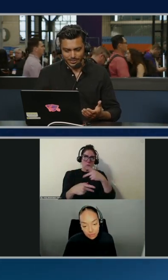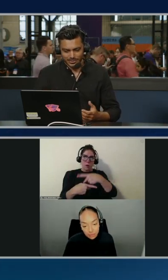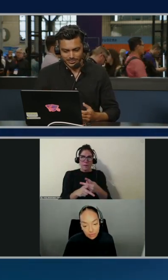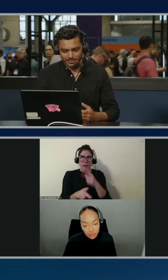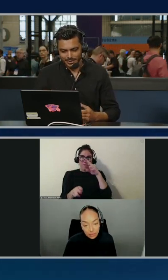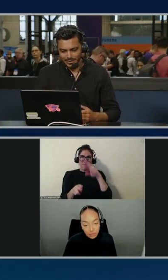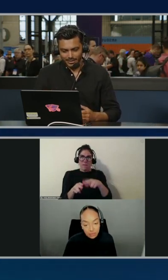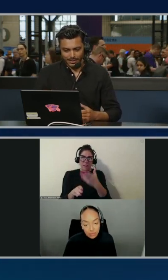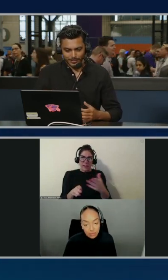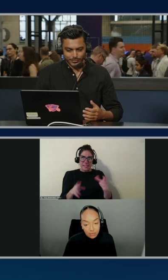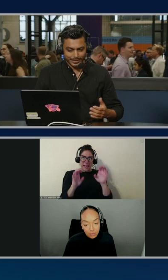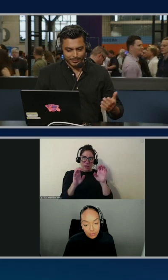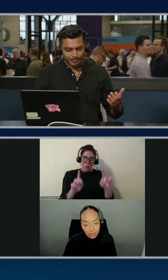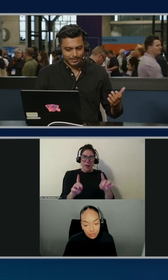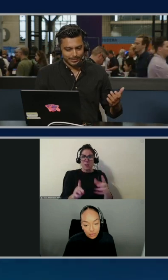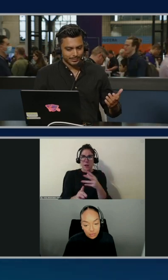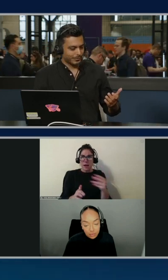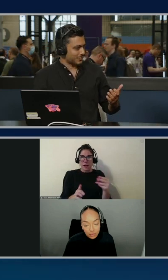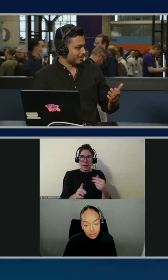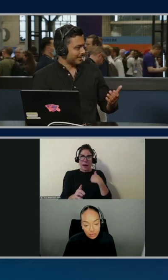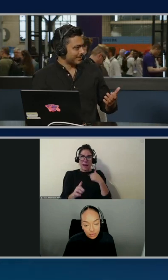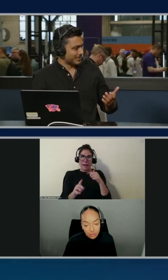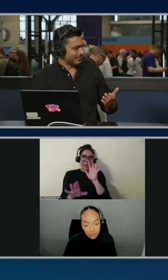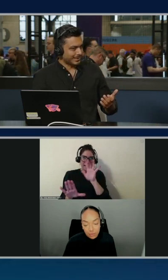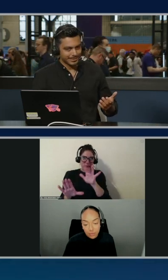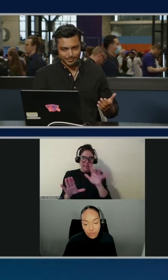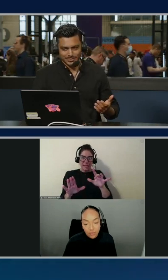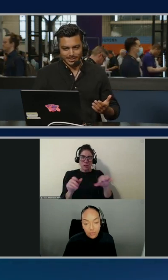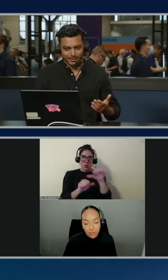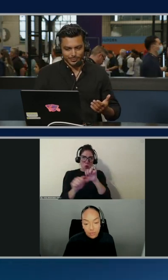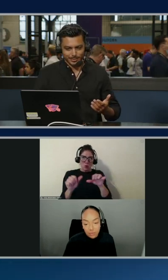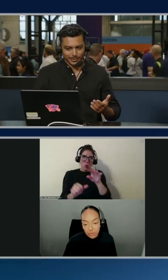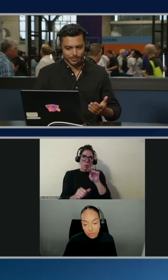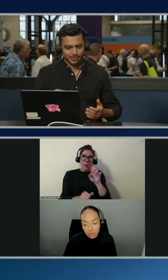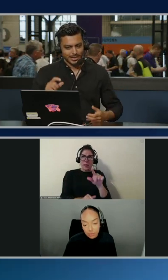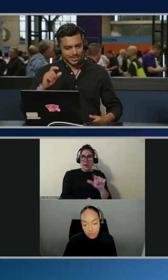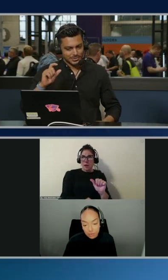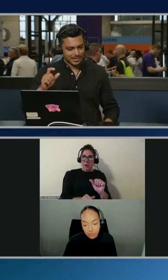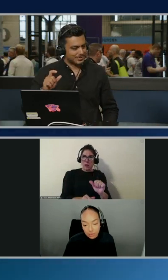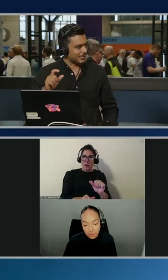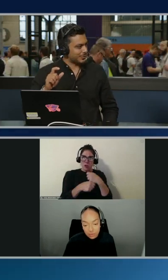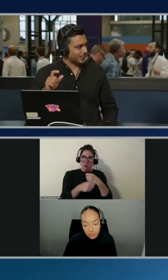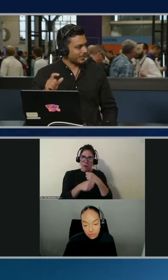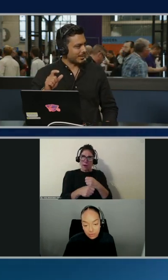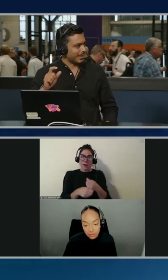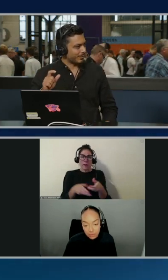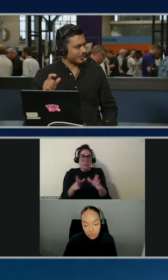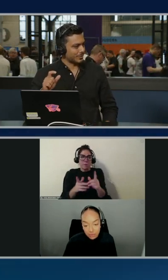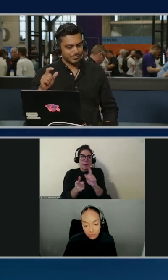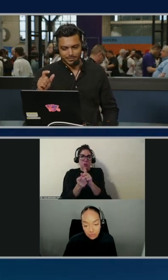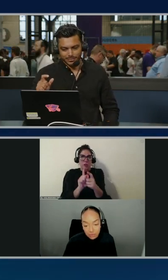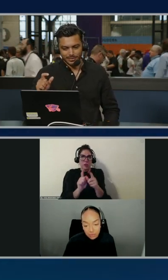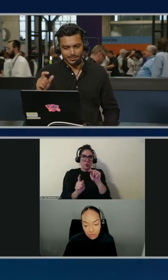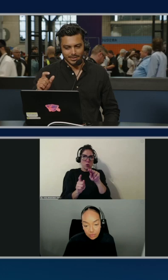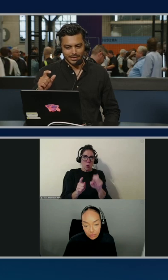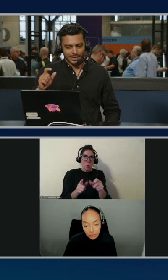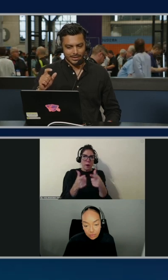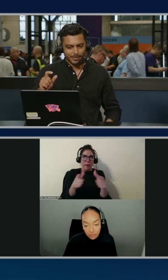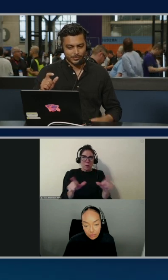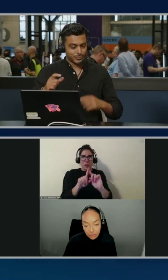and education. So I can pick social media generator, which allows me to change the tone and language of